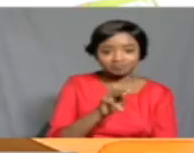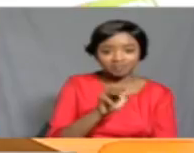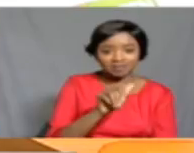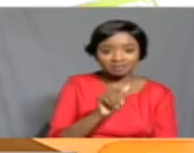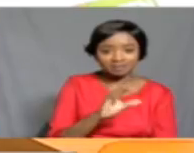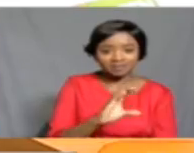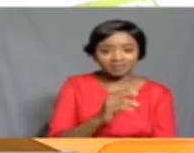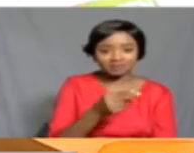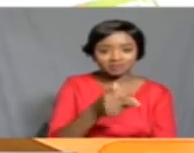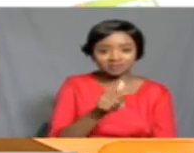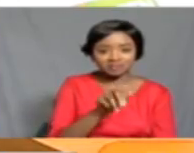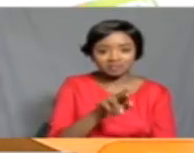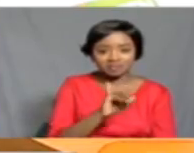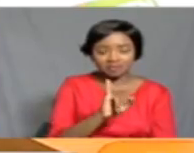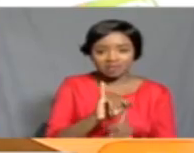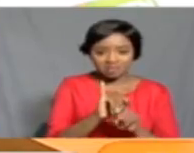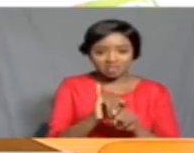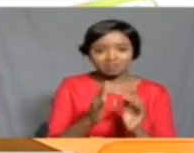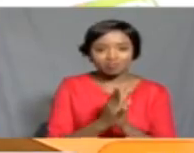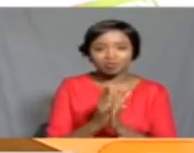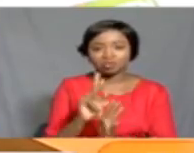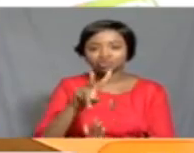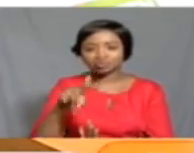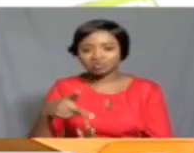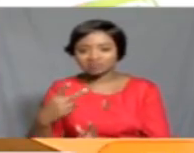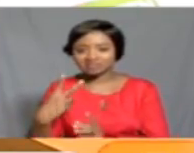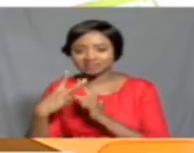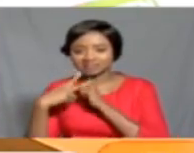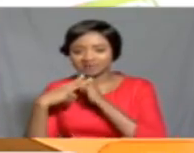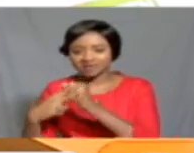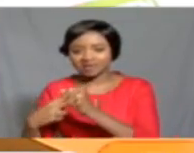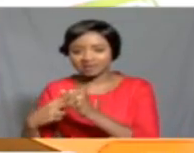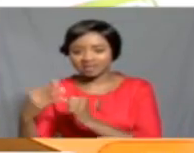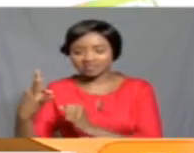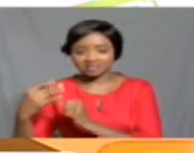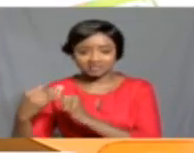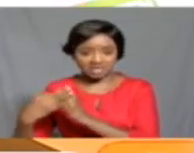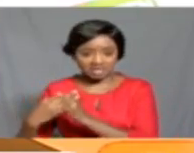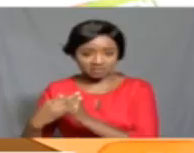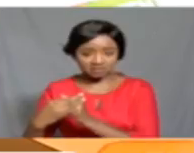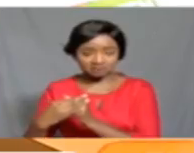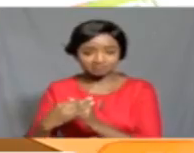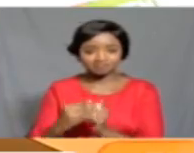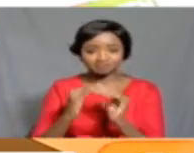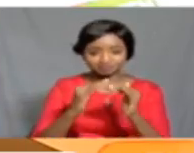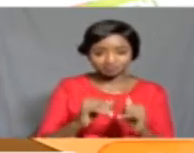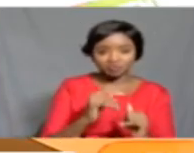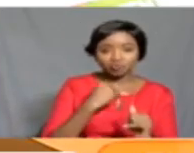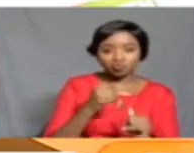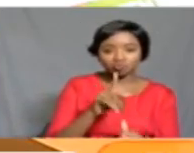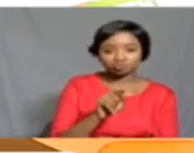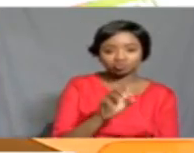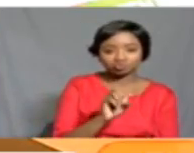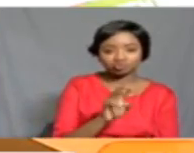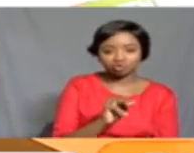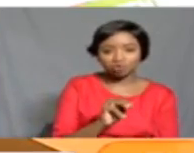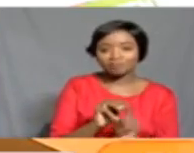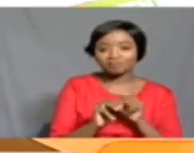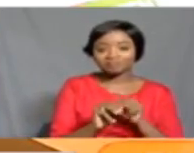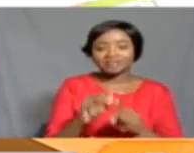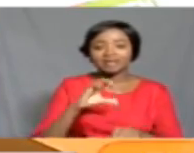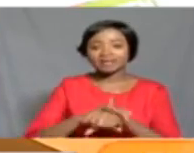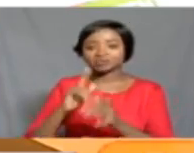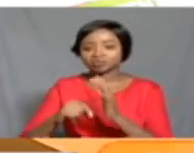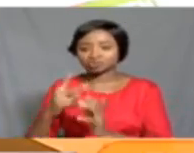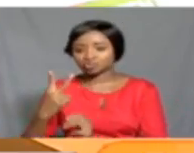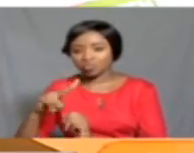chair, with 2,738 votes, leading against Professor Tom Ojenda, who got